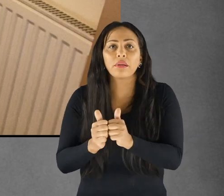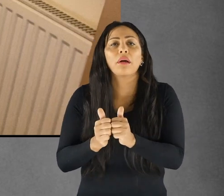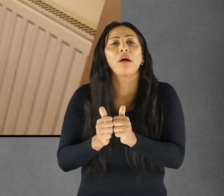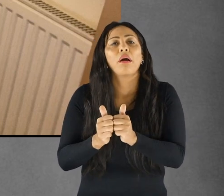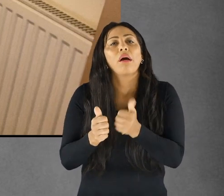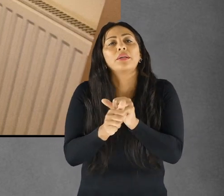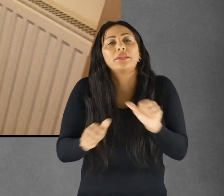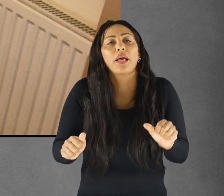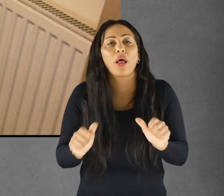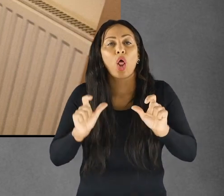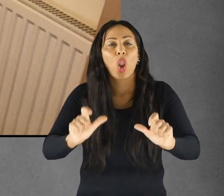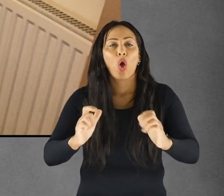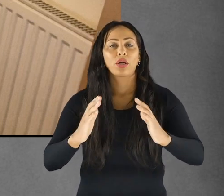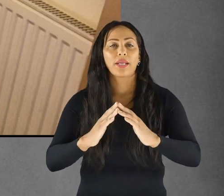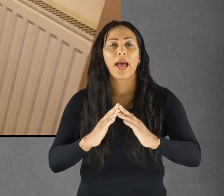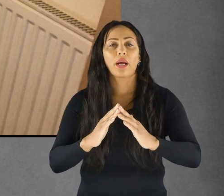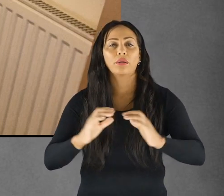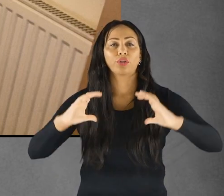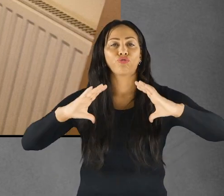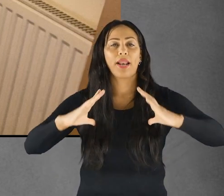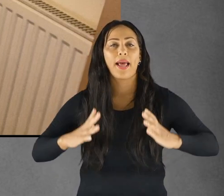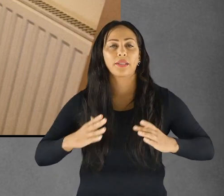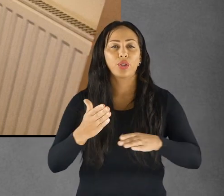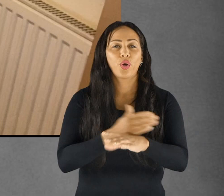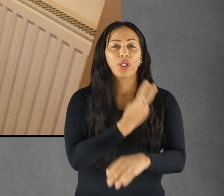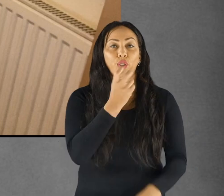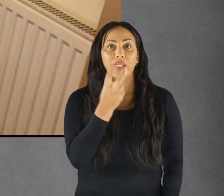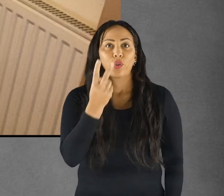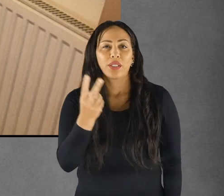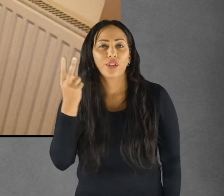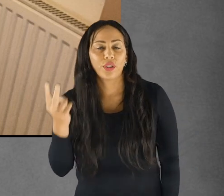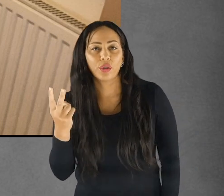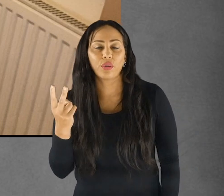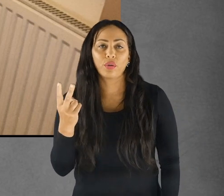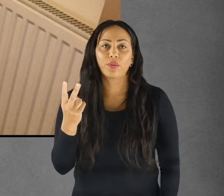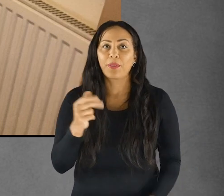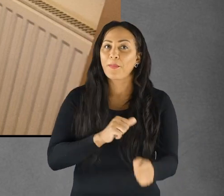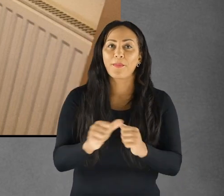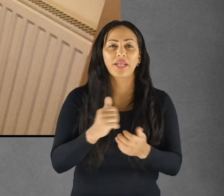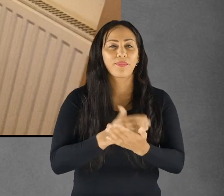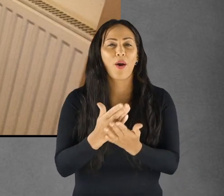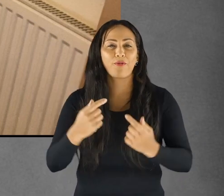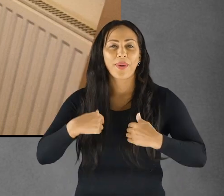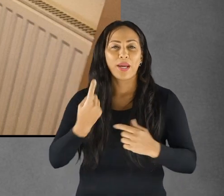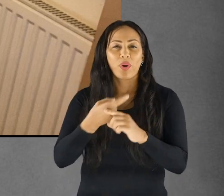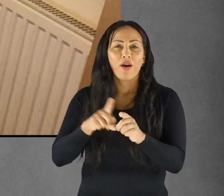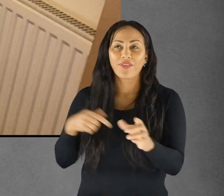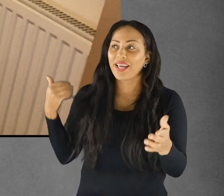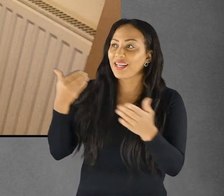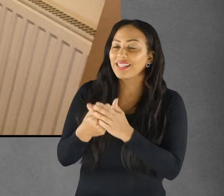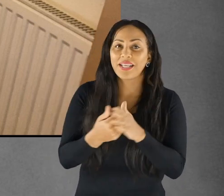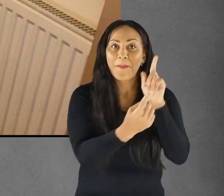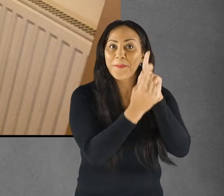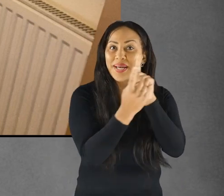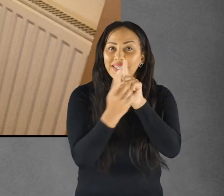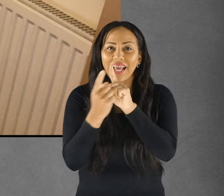or collaborate until lockdown restrictions had eased in early 2022. The highlight for me over the past year